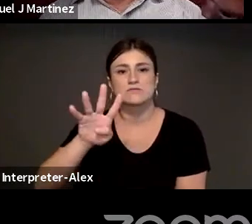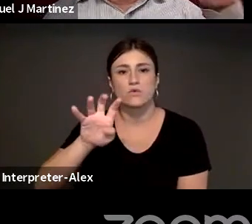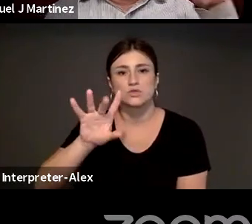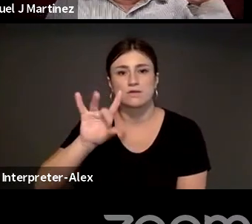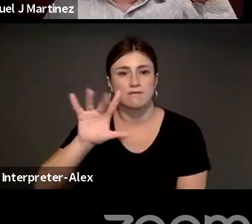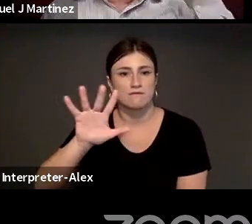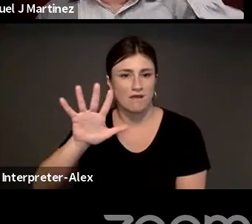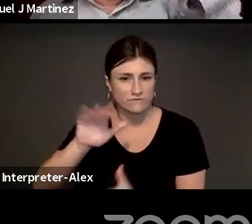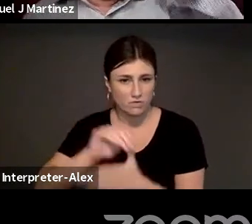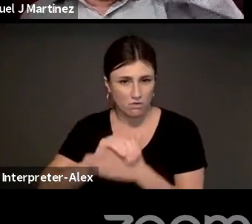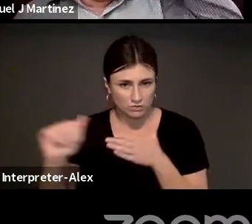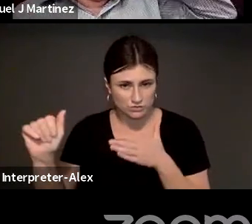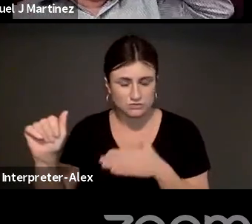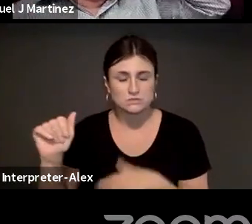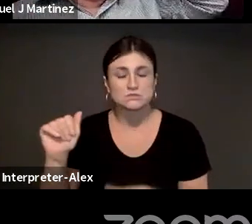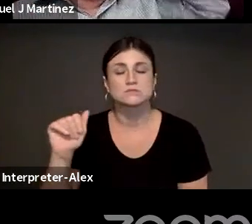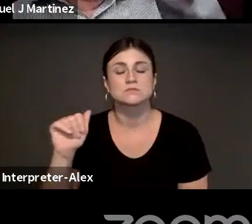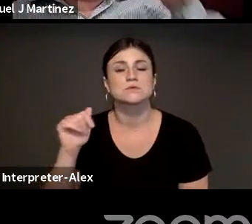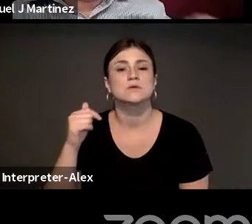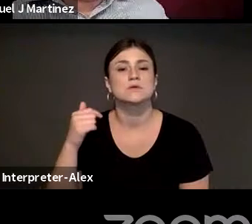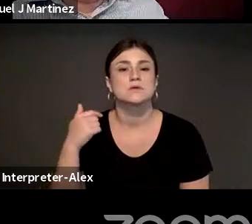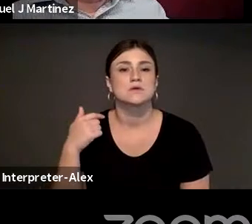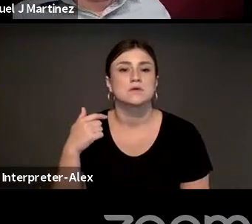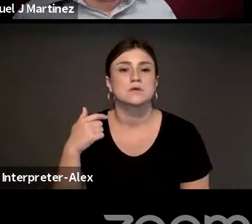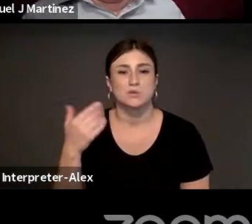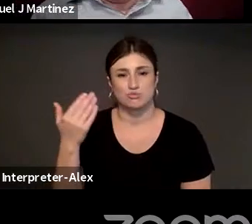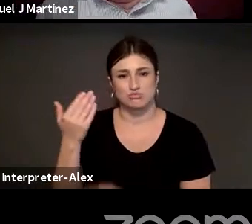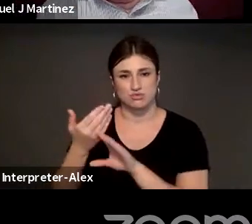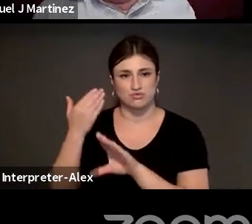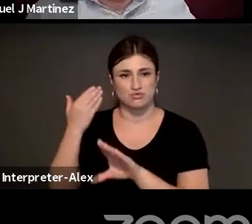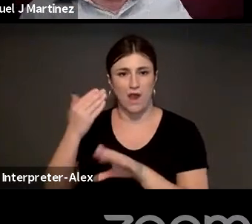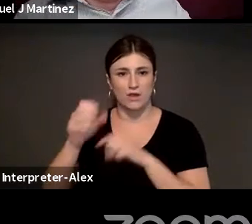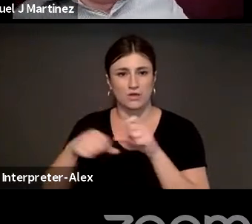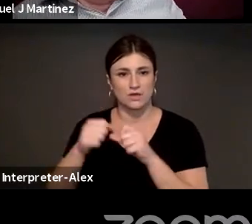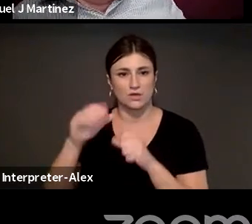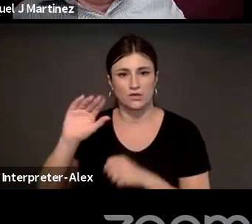$11,121,485. We accounted for prior year cash of